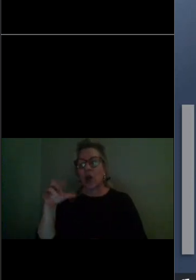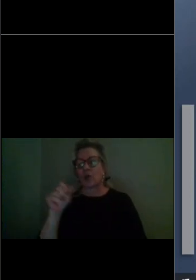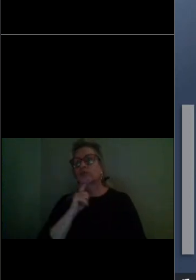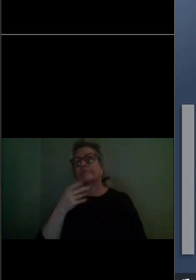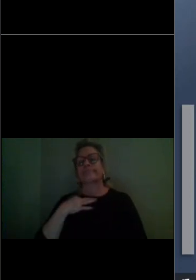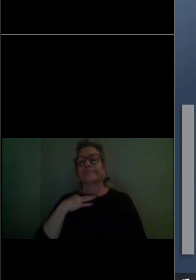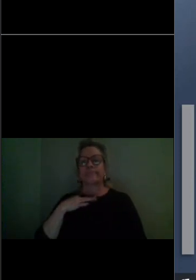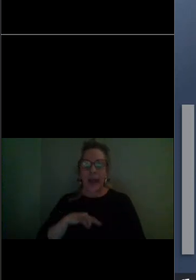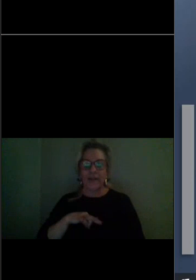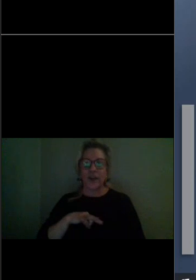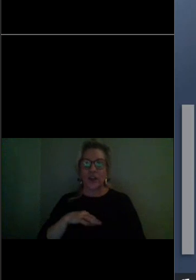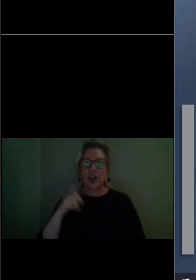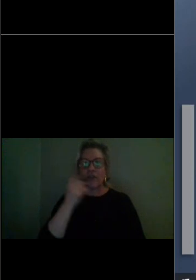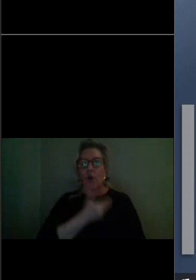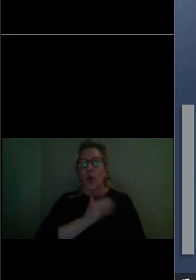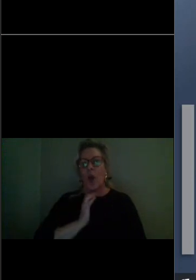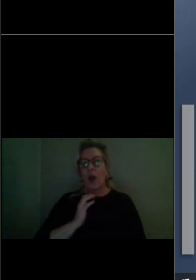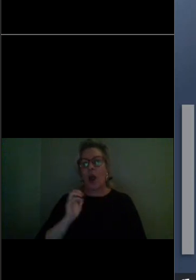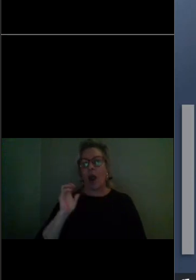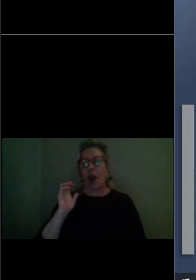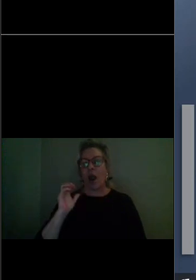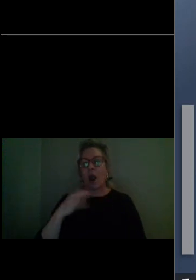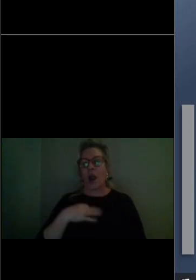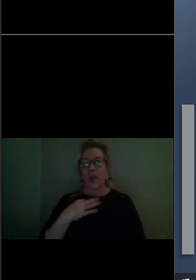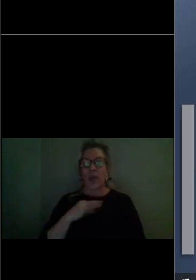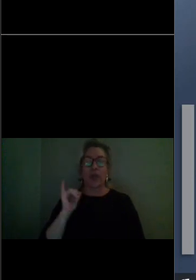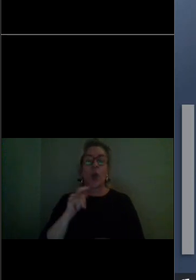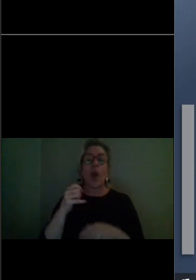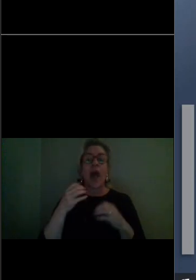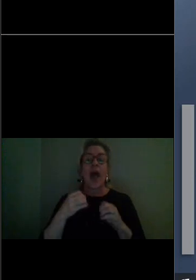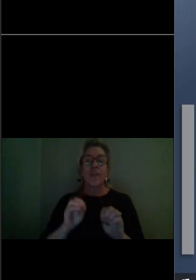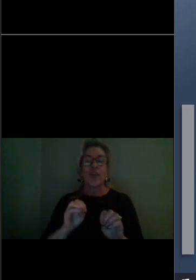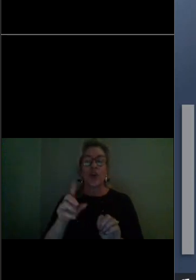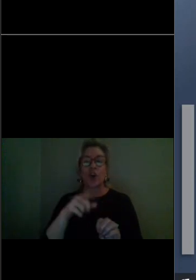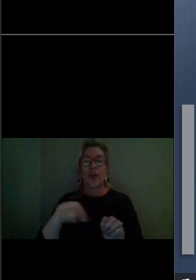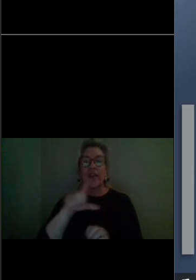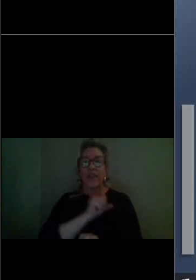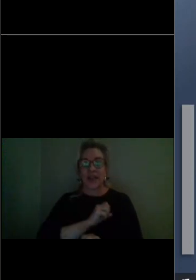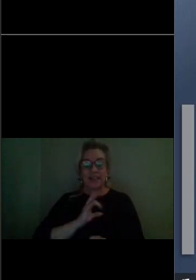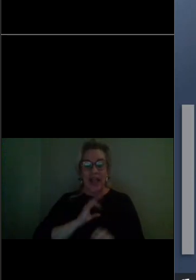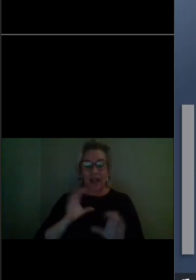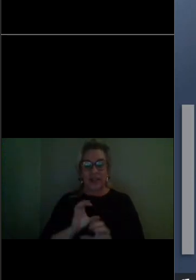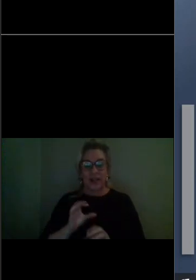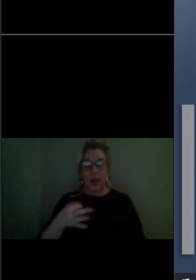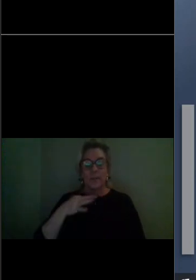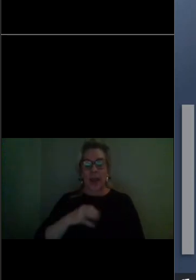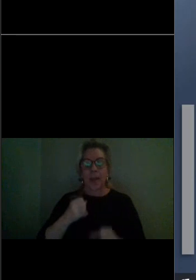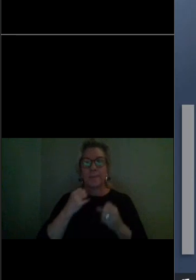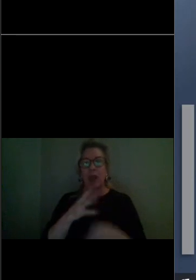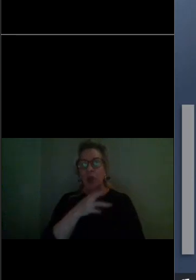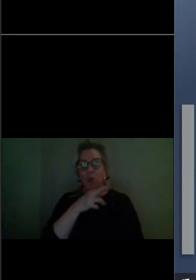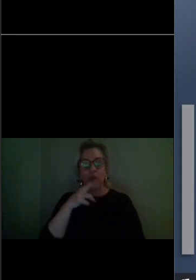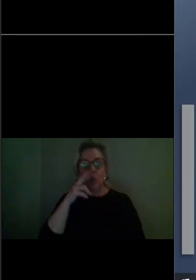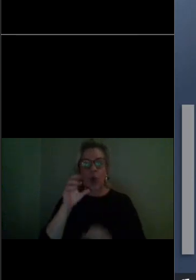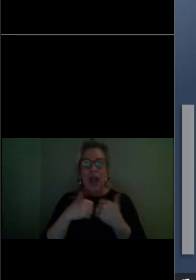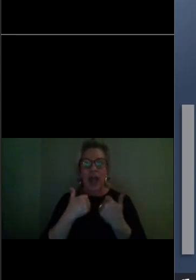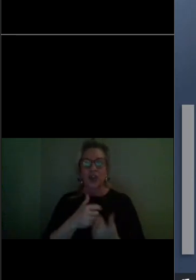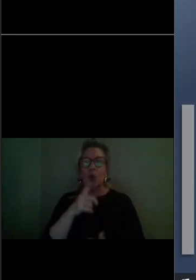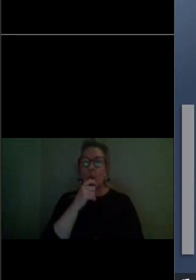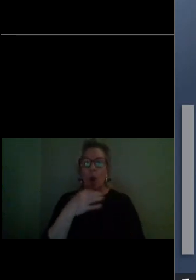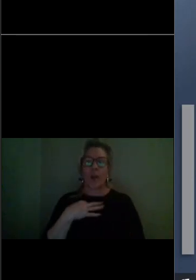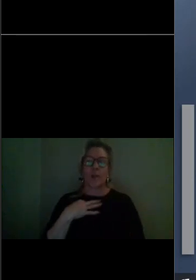beneficial for our applications. Those efforts that the CTC staff put in really benefited many of the rural agencies who applied this